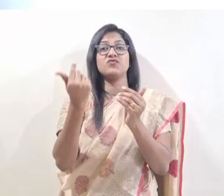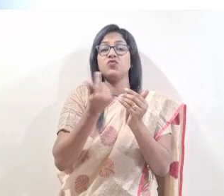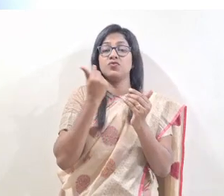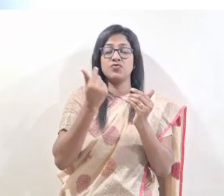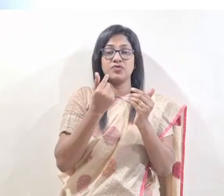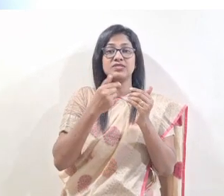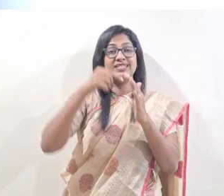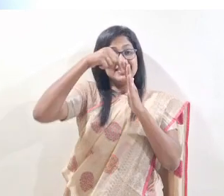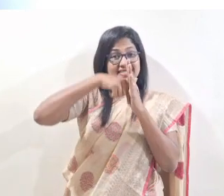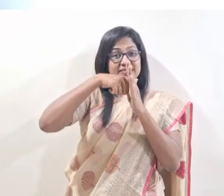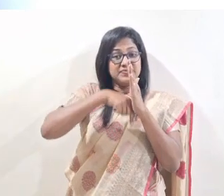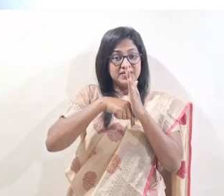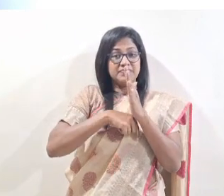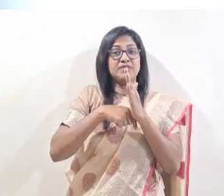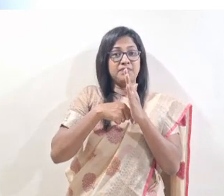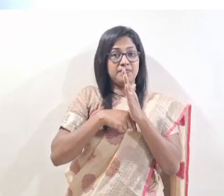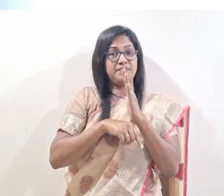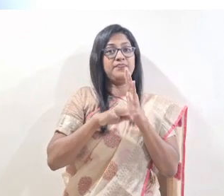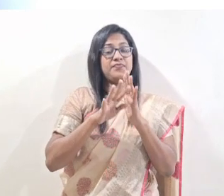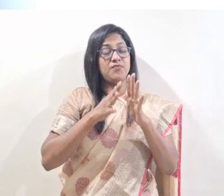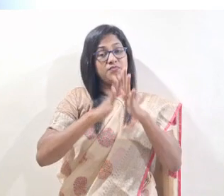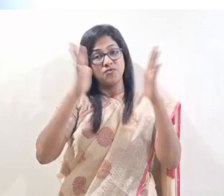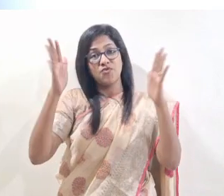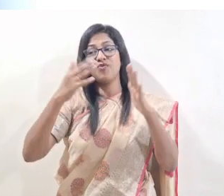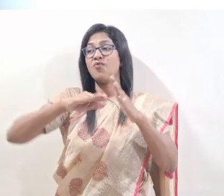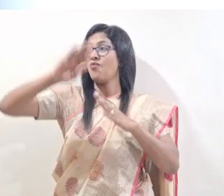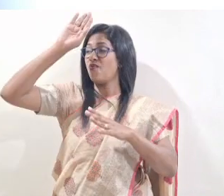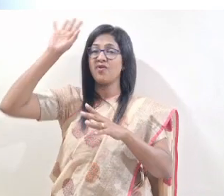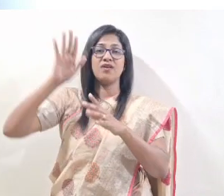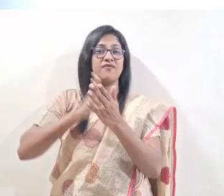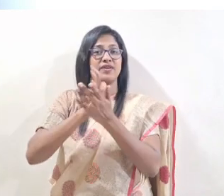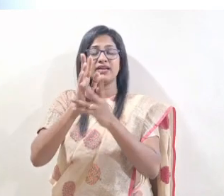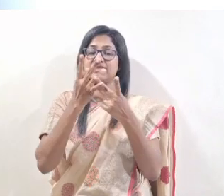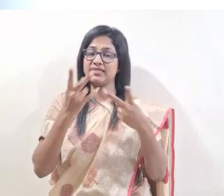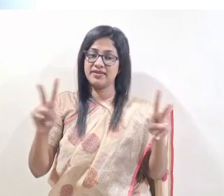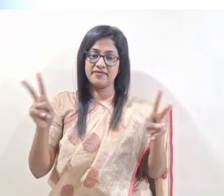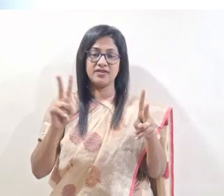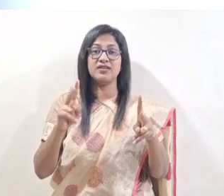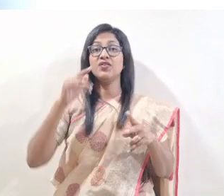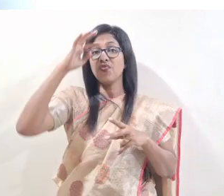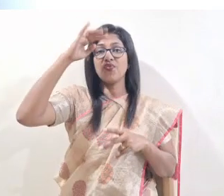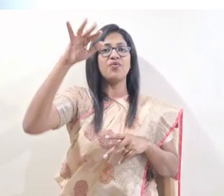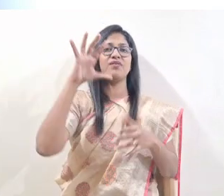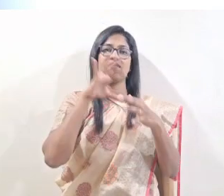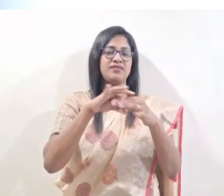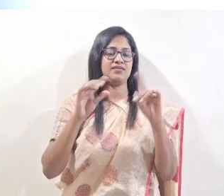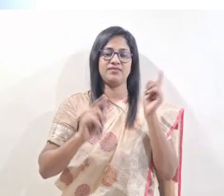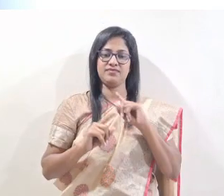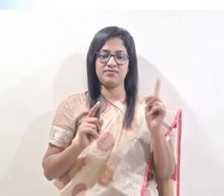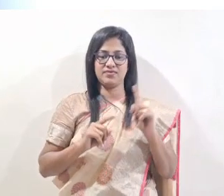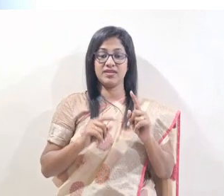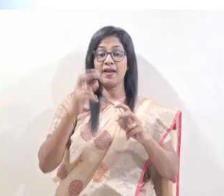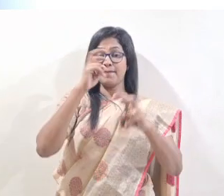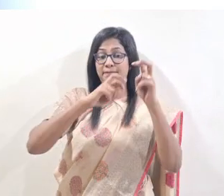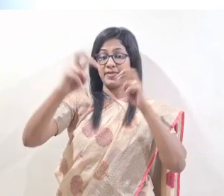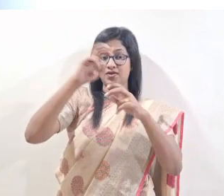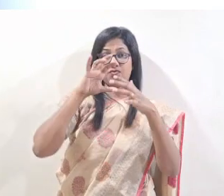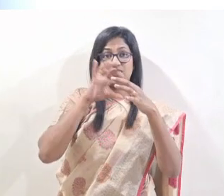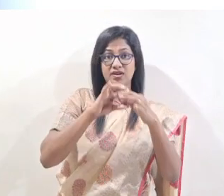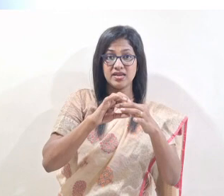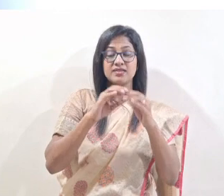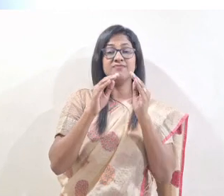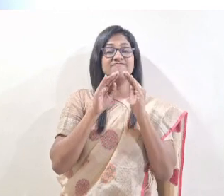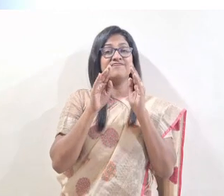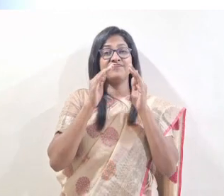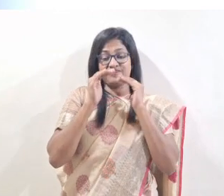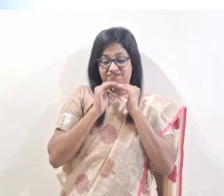than what we normally do in the conventional sense. I mean, it's not a theory. As far as metros is